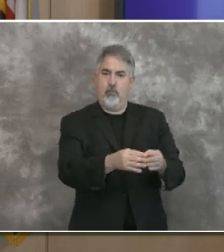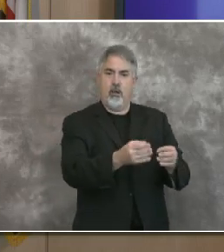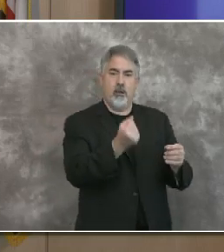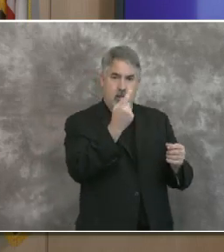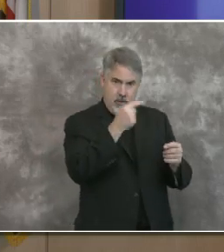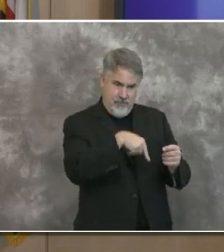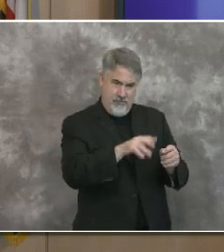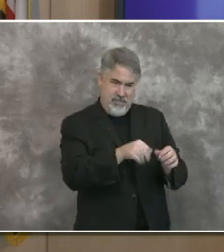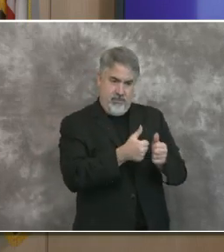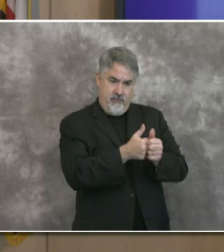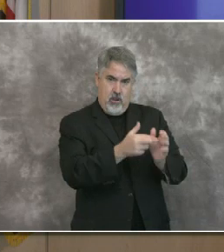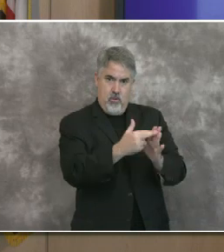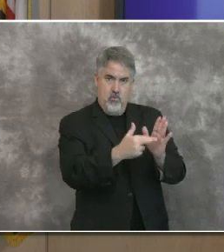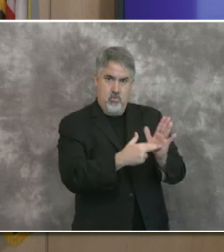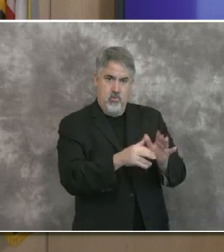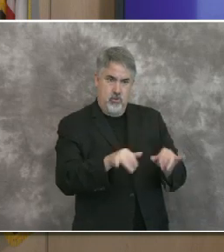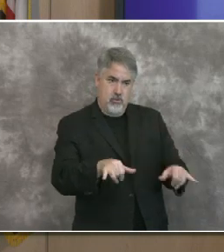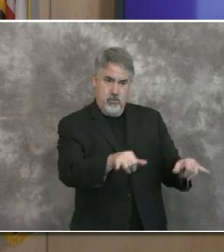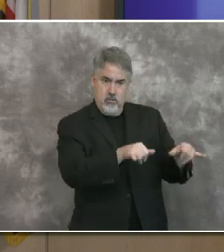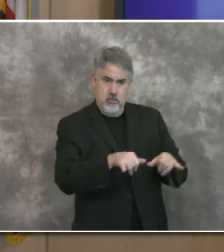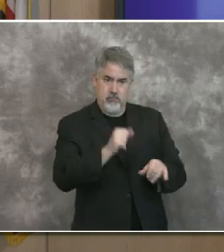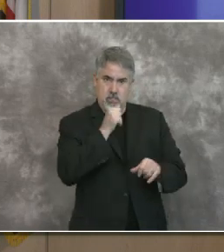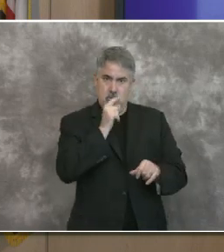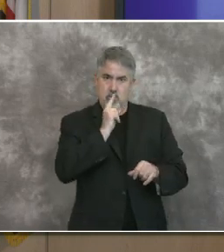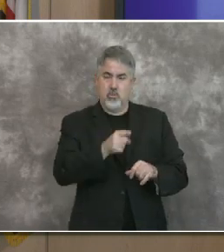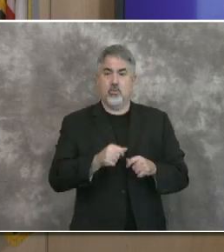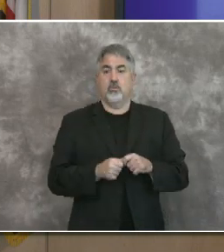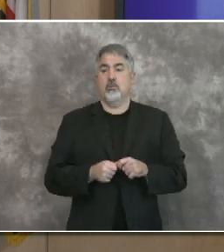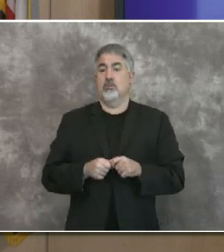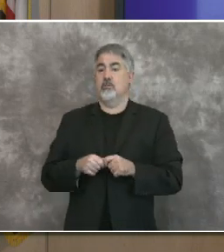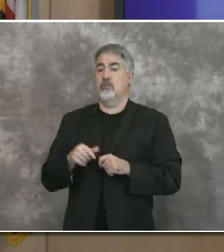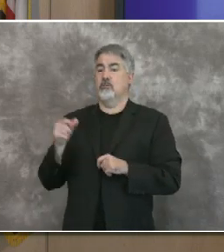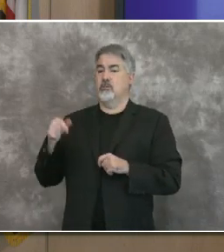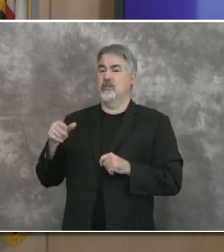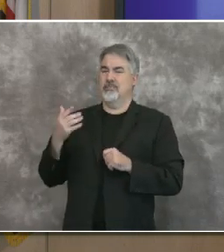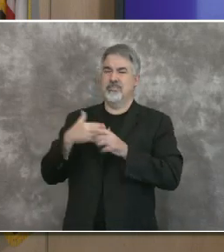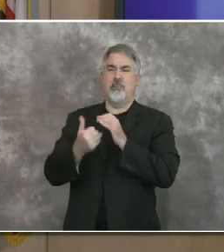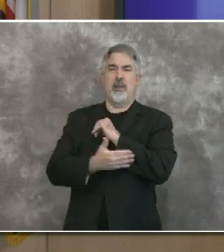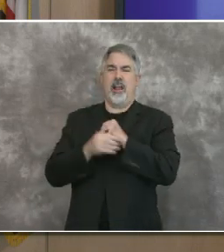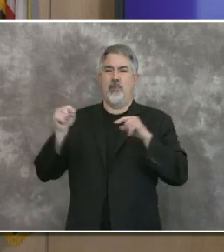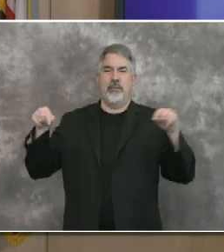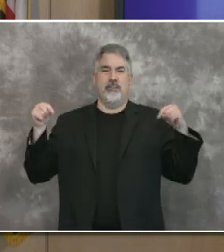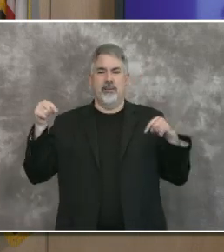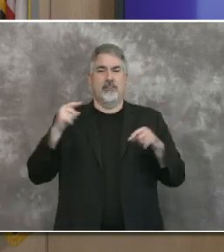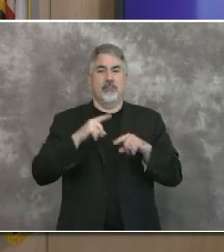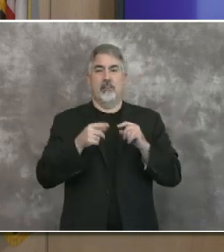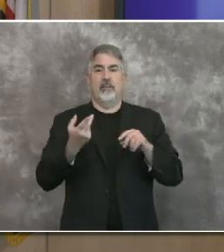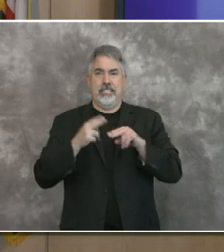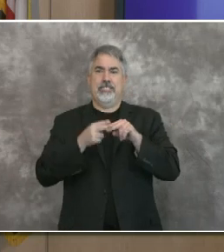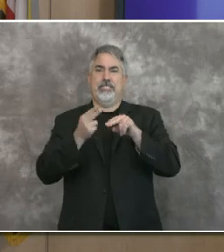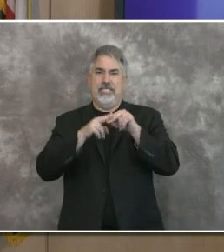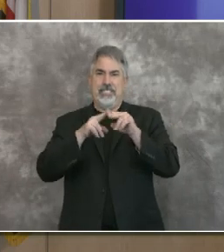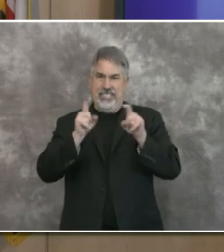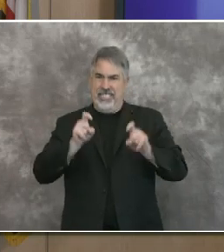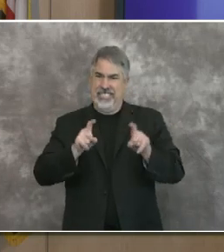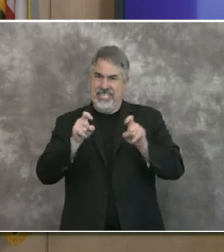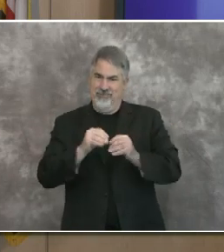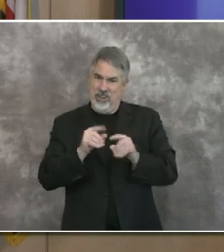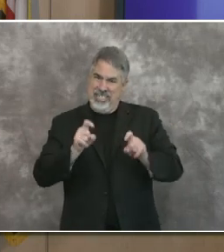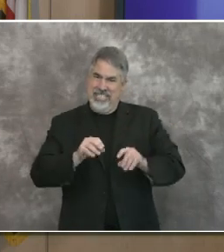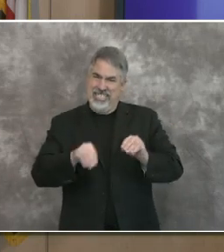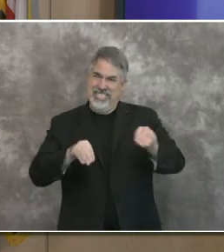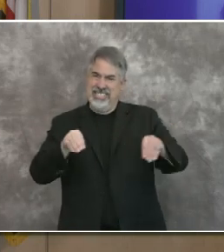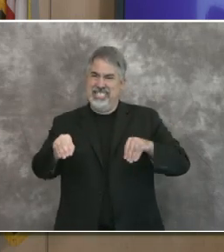stage 2. Now, we know as a county that we have some work to do around continuing to build up our testing capacity, around continuing to build